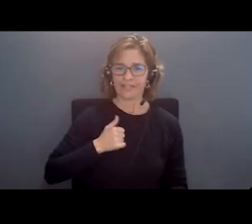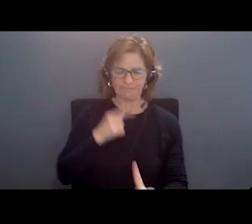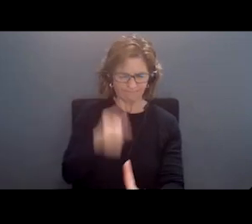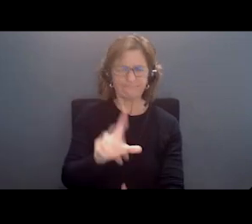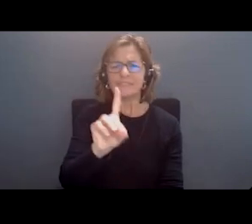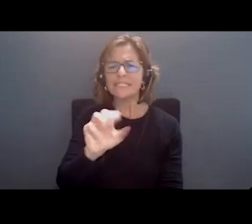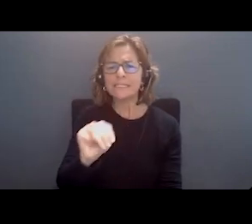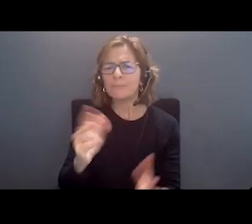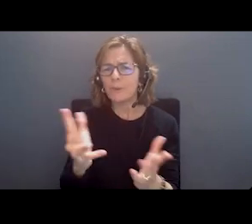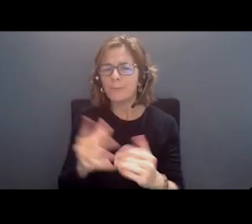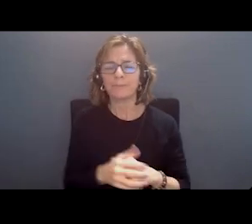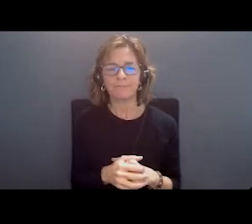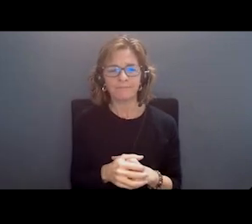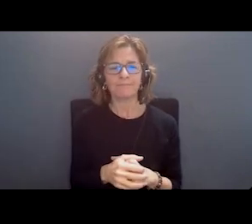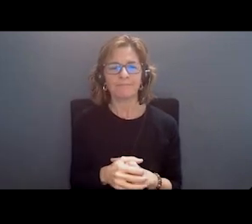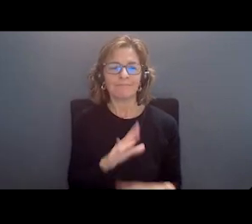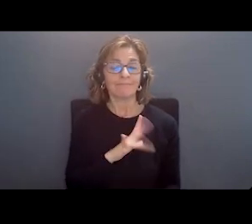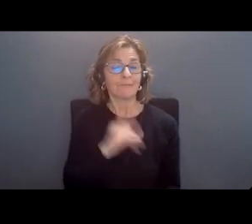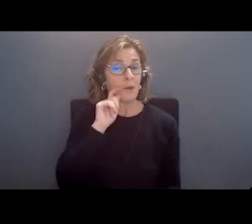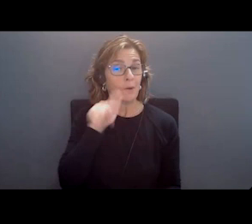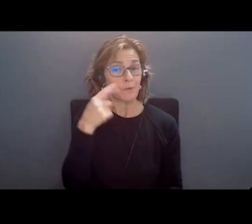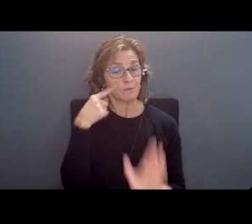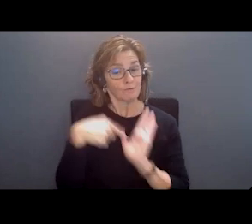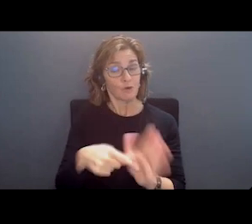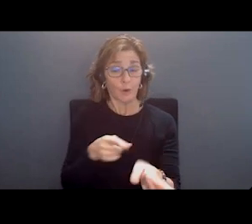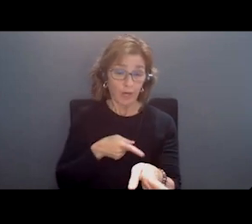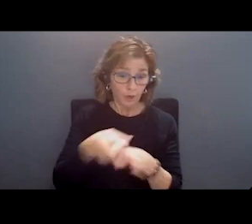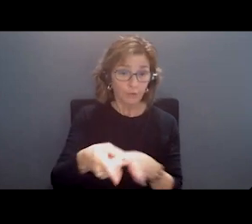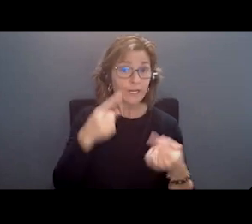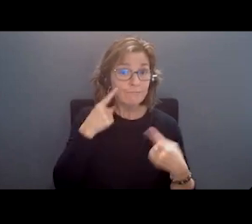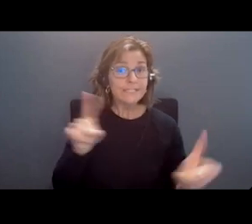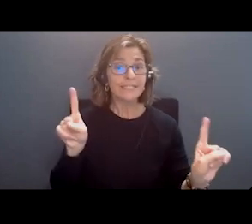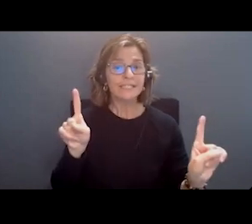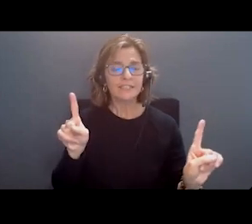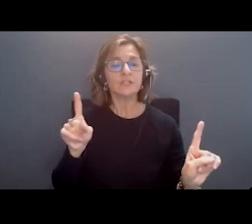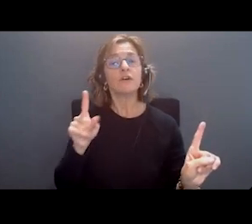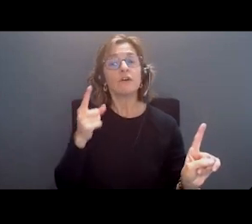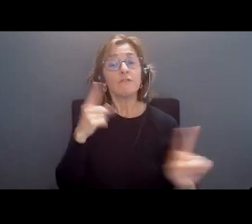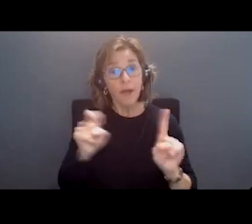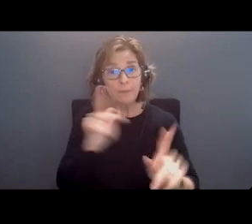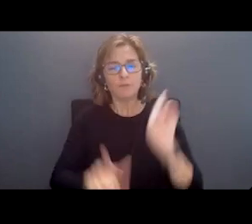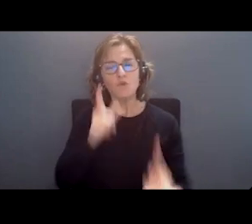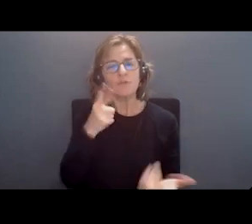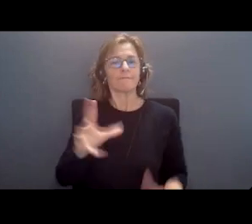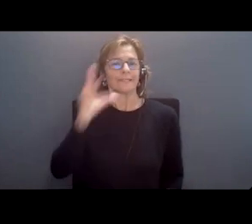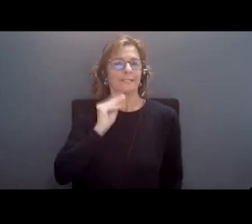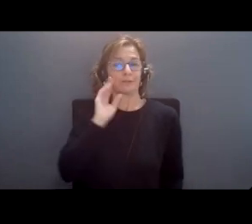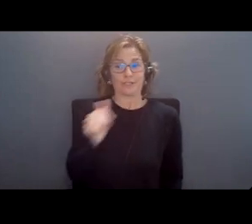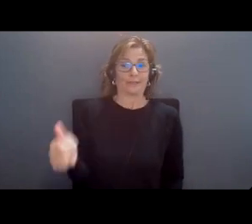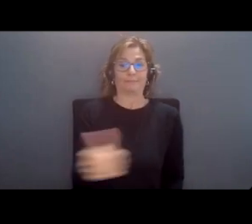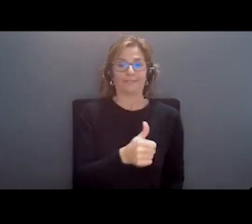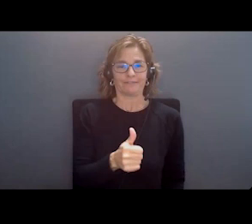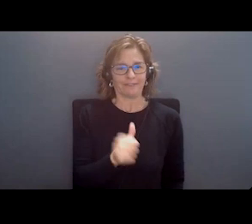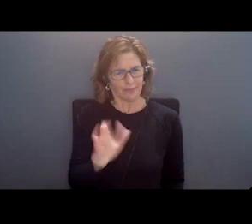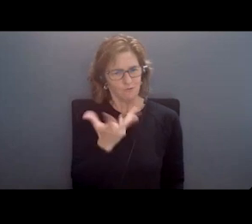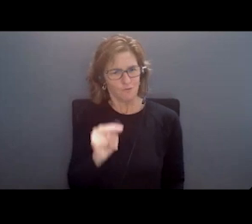It's an especially great way to share career or success stories from those with lived experience. Of course, when sharing